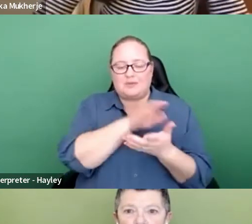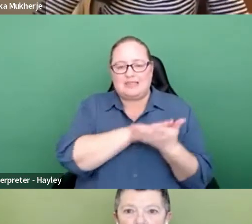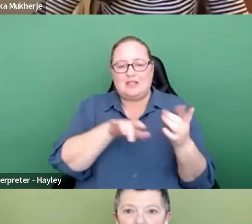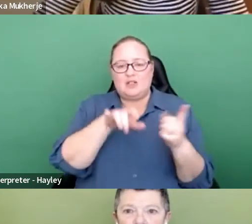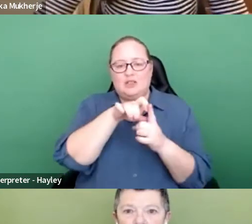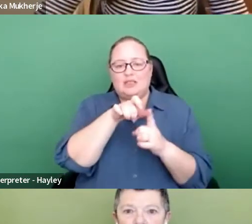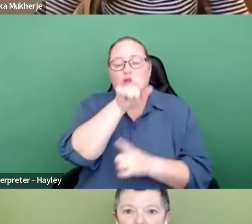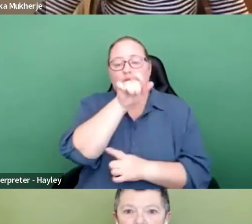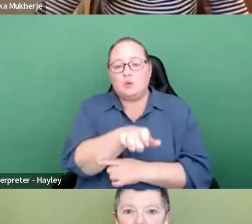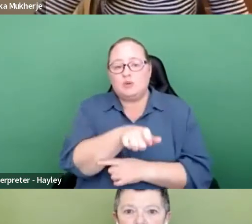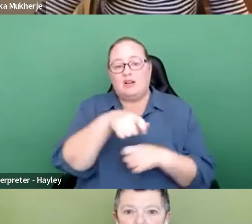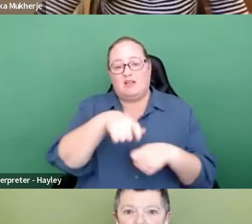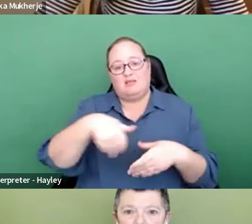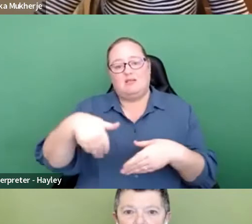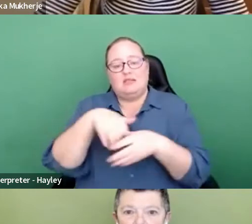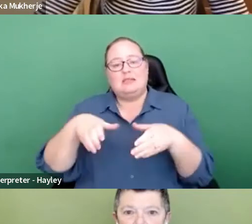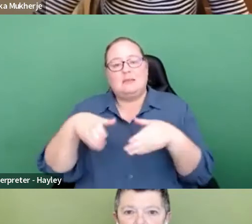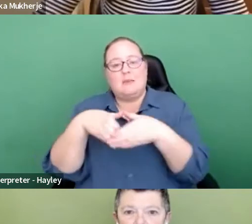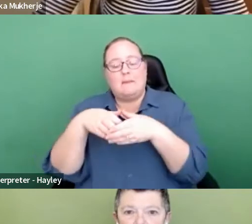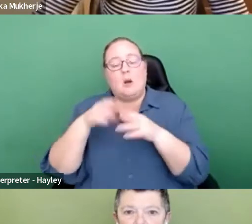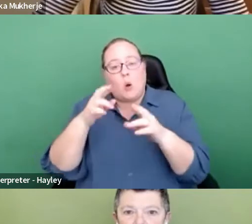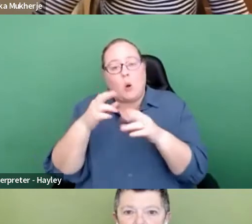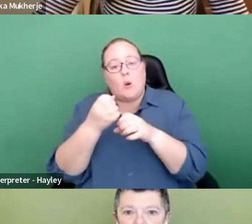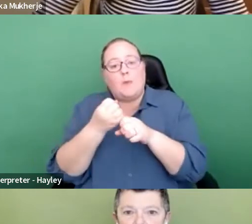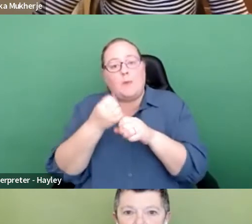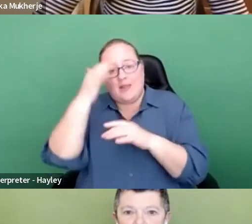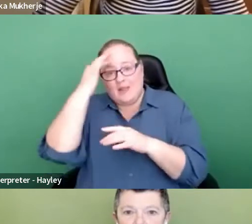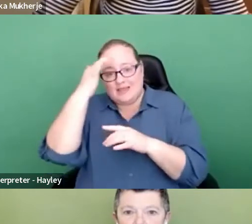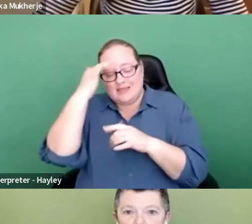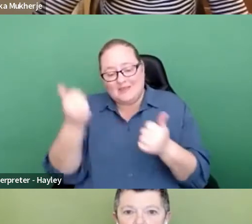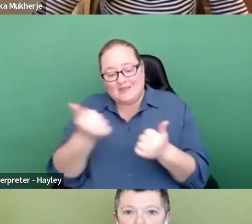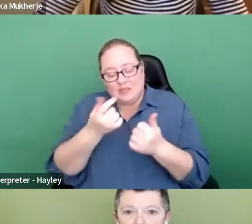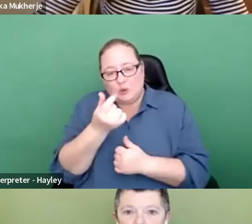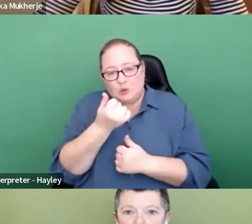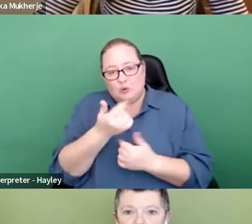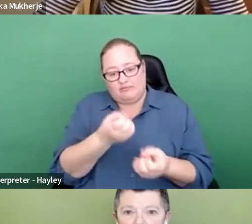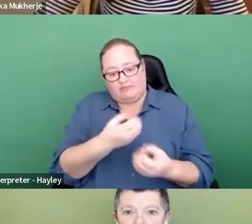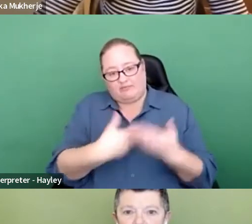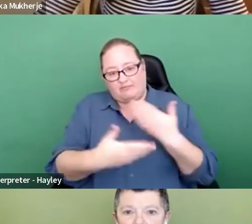department, hopefully completing his thesis soon. Simon, come and tell us about your research, please.